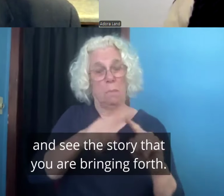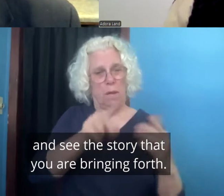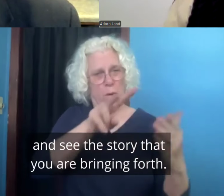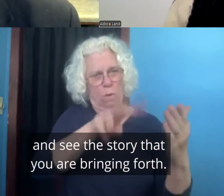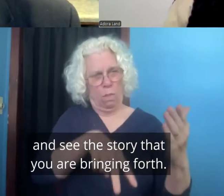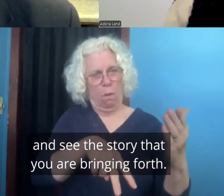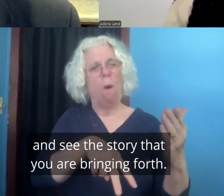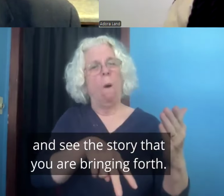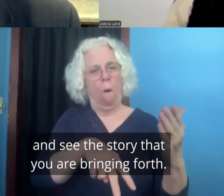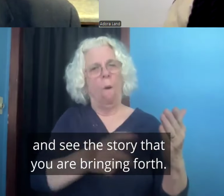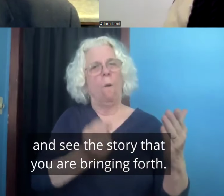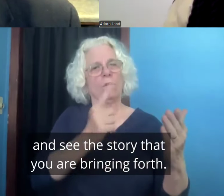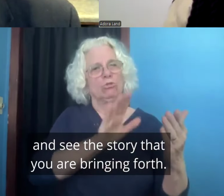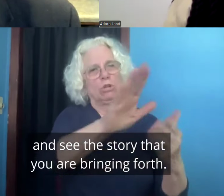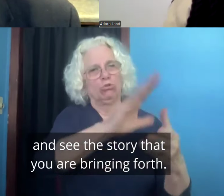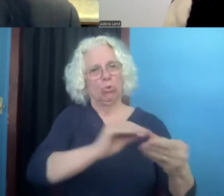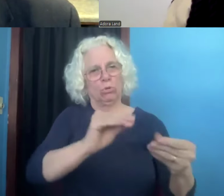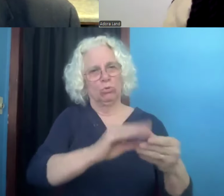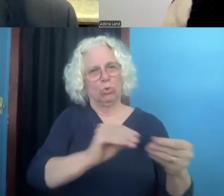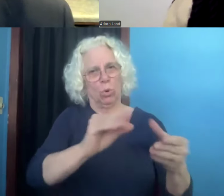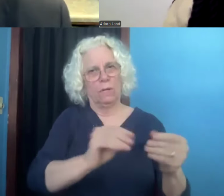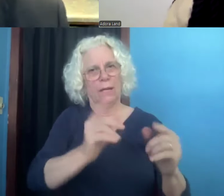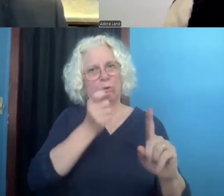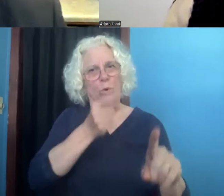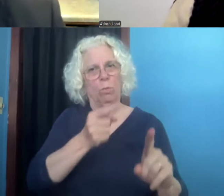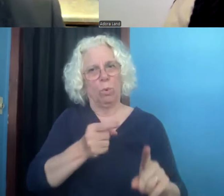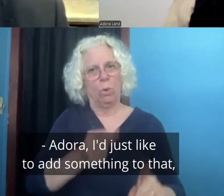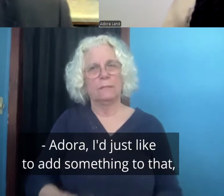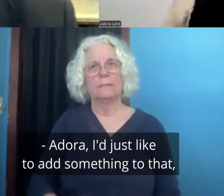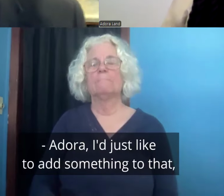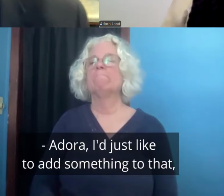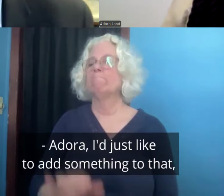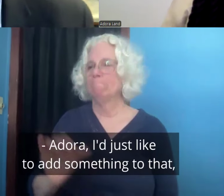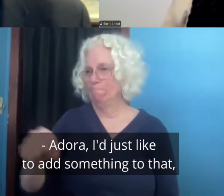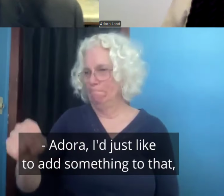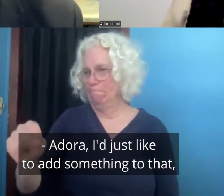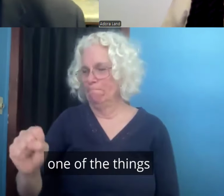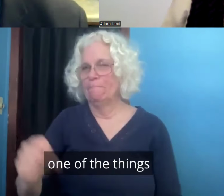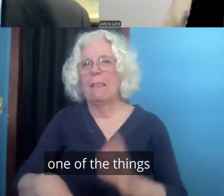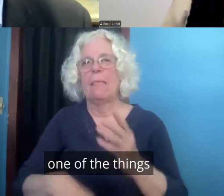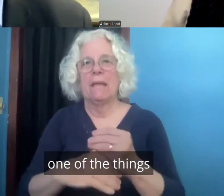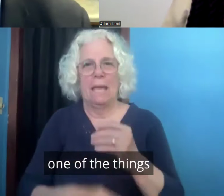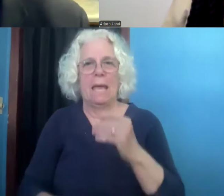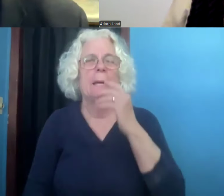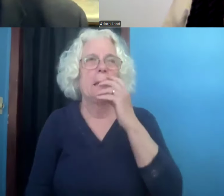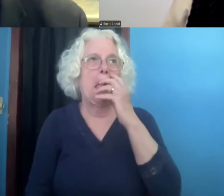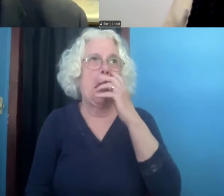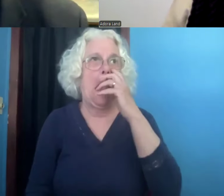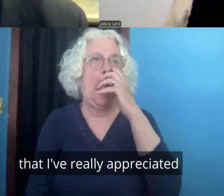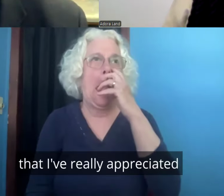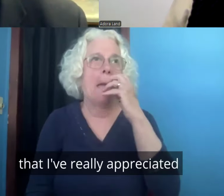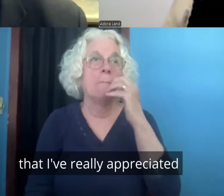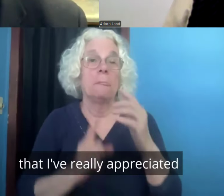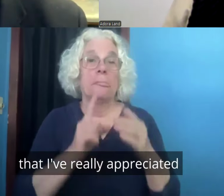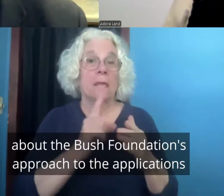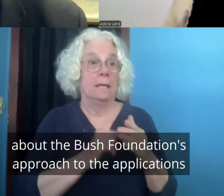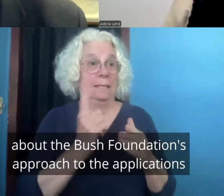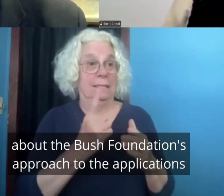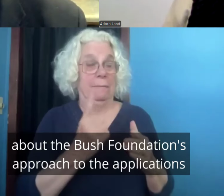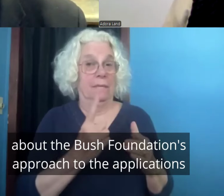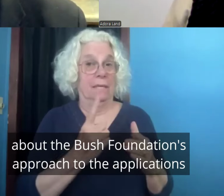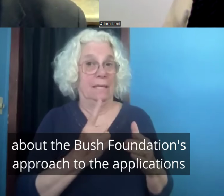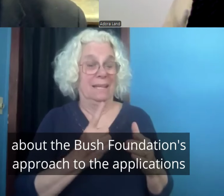story that you are bringing forth. Adora, I'd just like to add something to that. One of the things that I've really appreciated